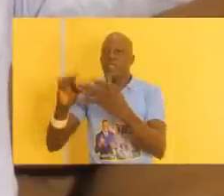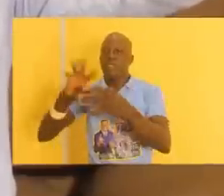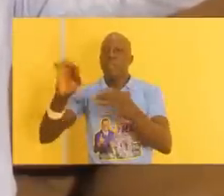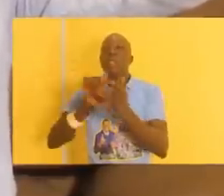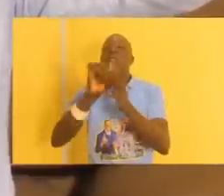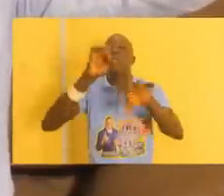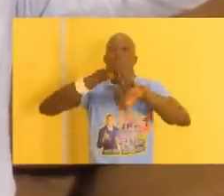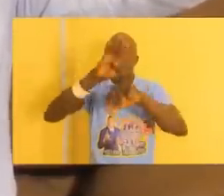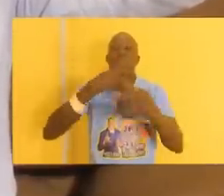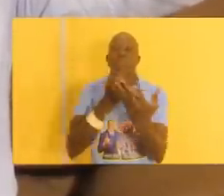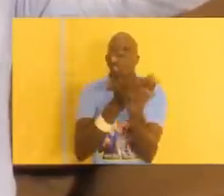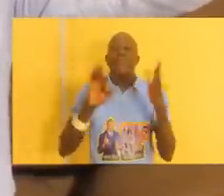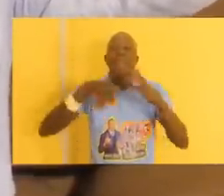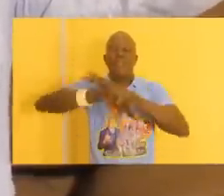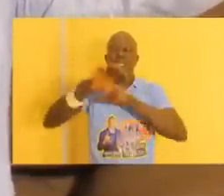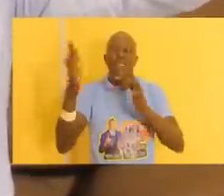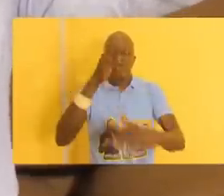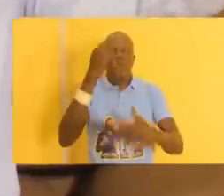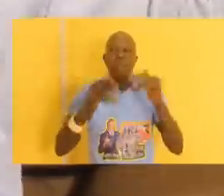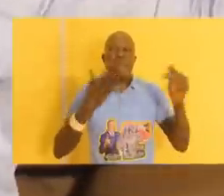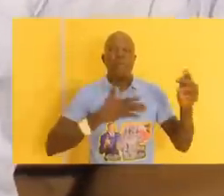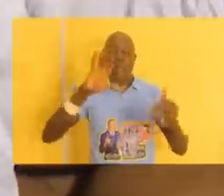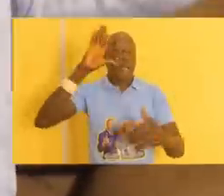Spirit, set me free. My